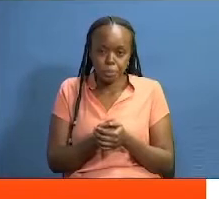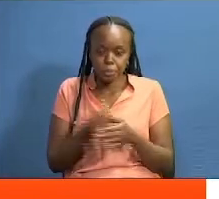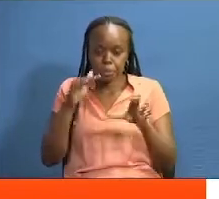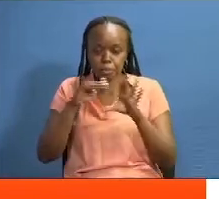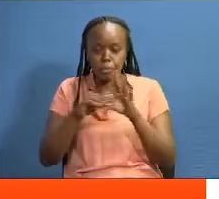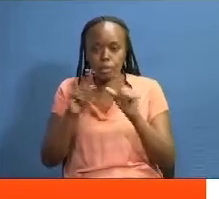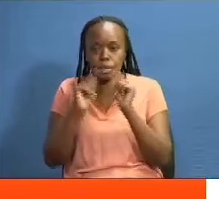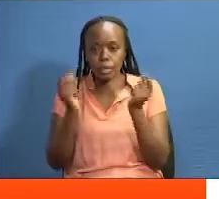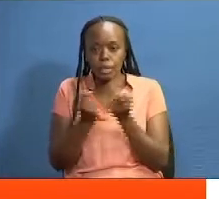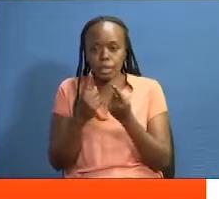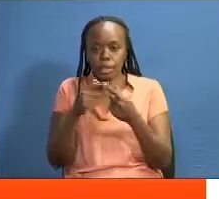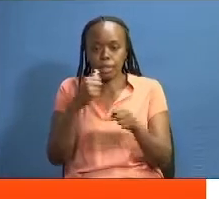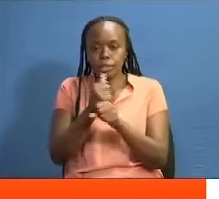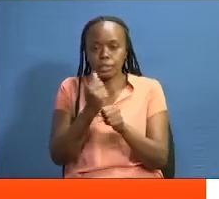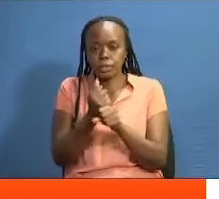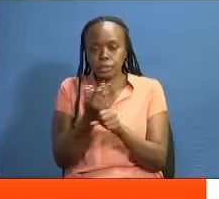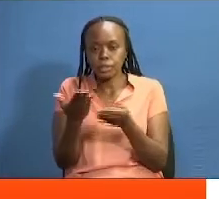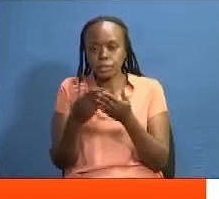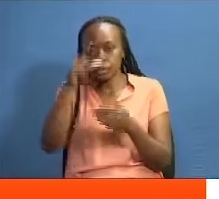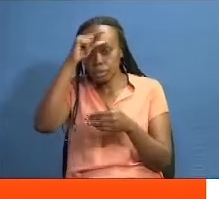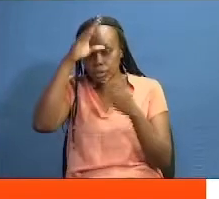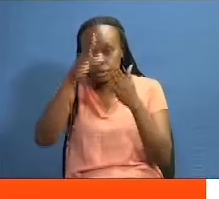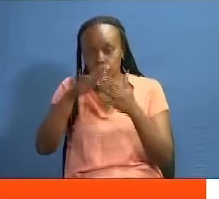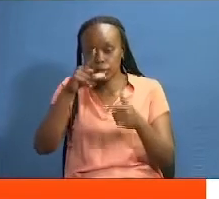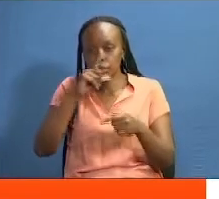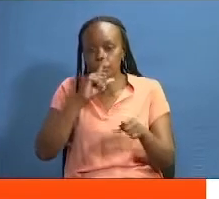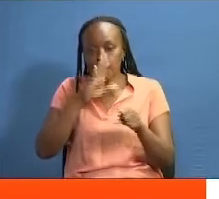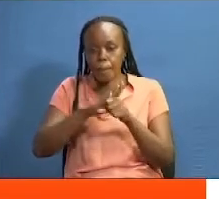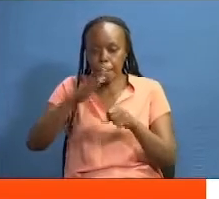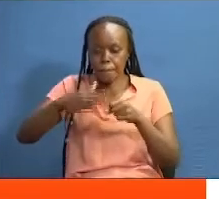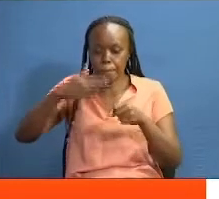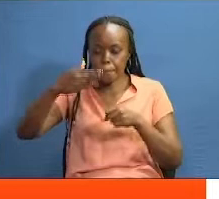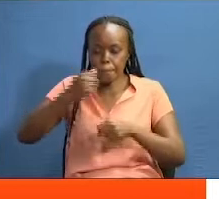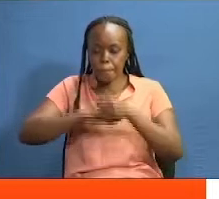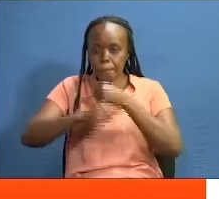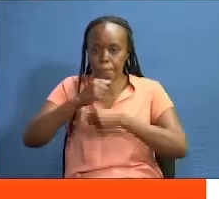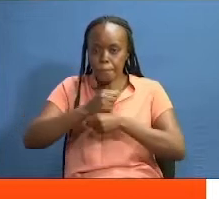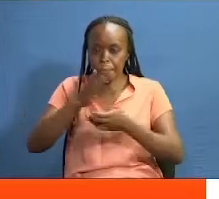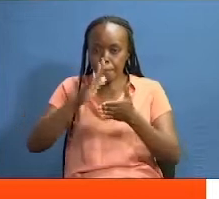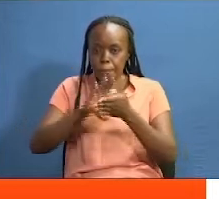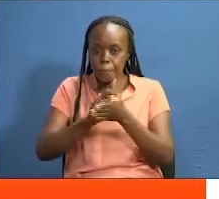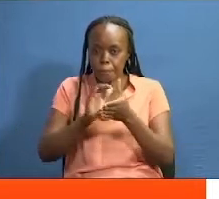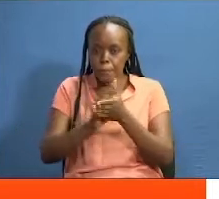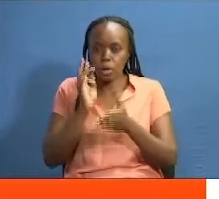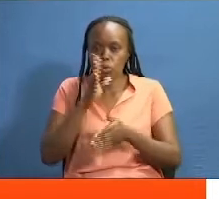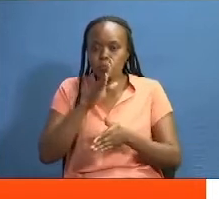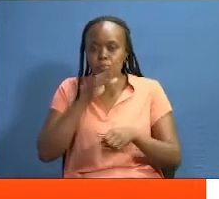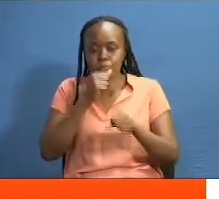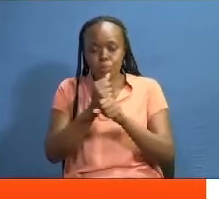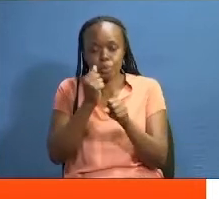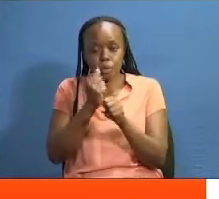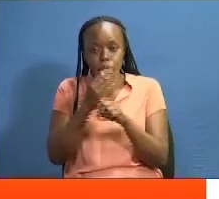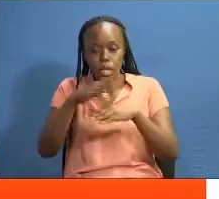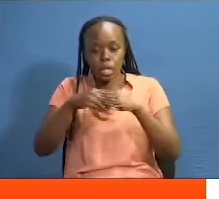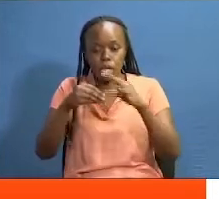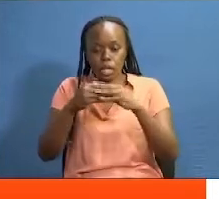to curb the unemployment menace, the government promised that every year, the Jubilee government promised that every year they will be creating